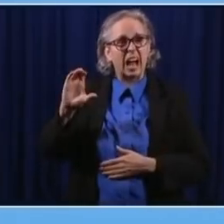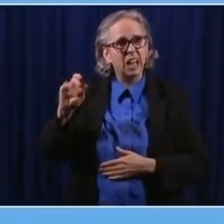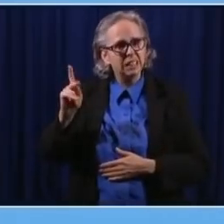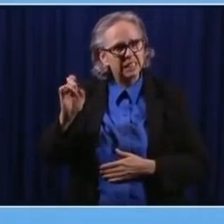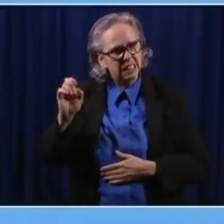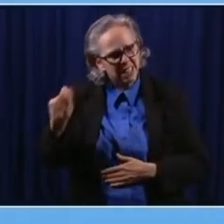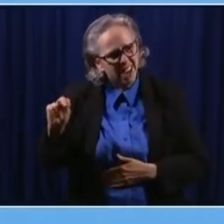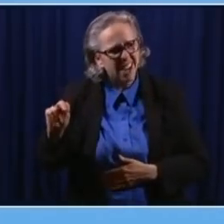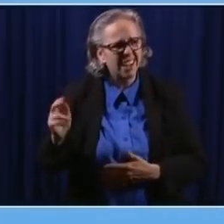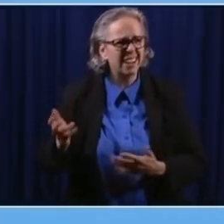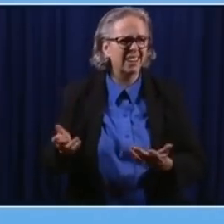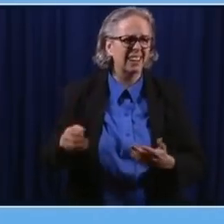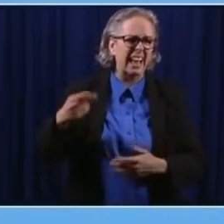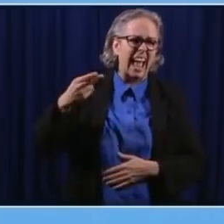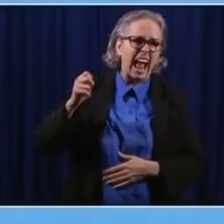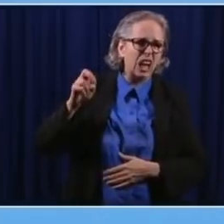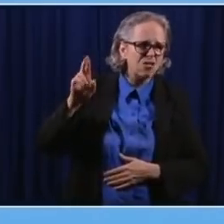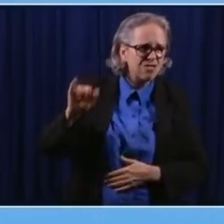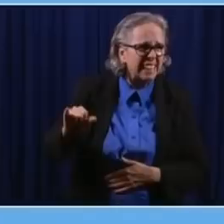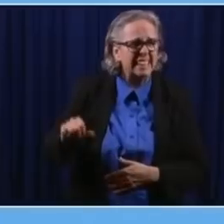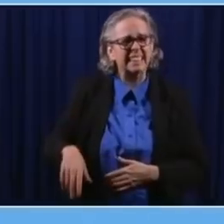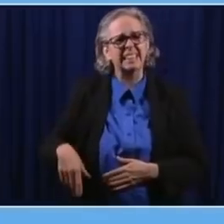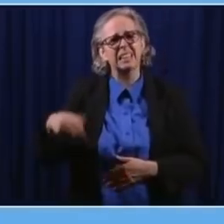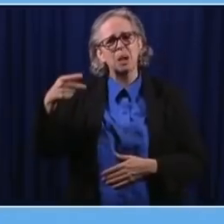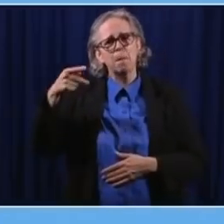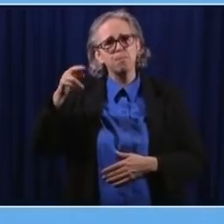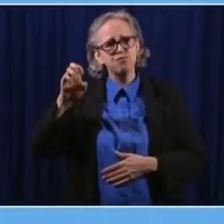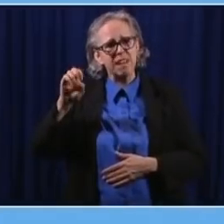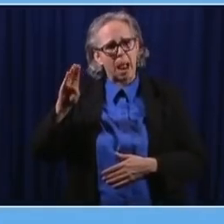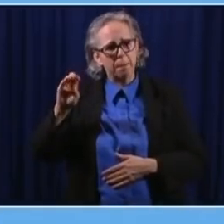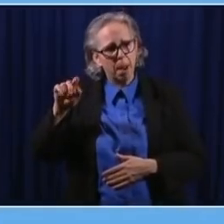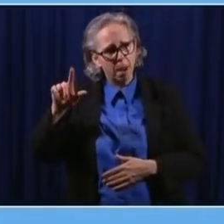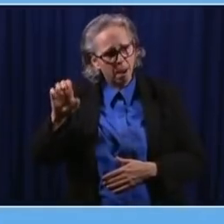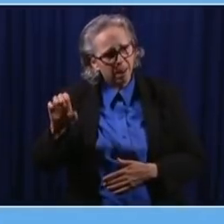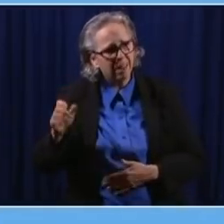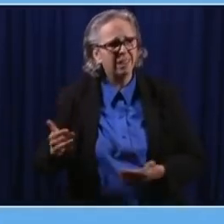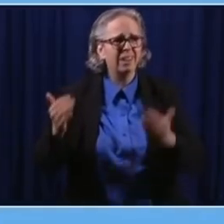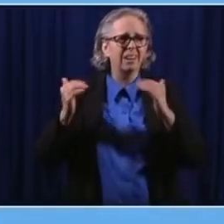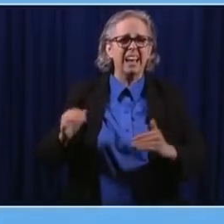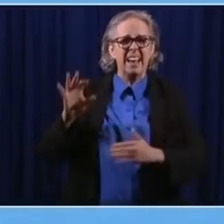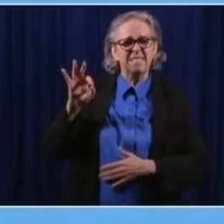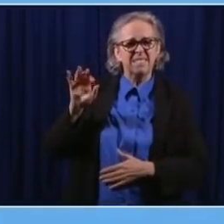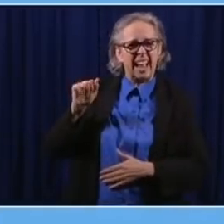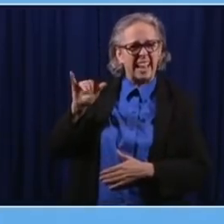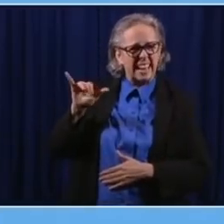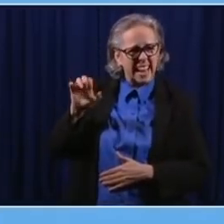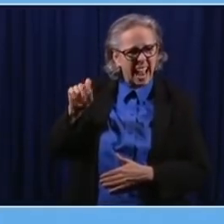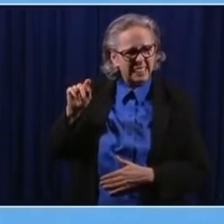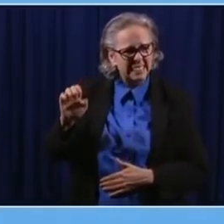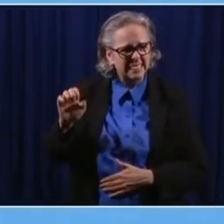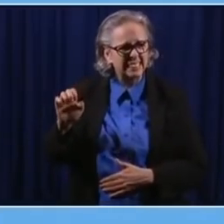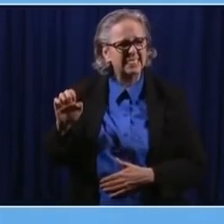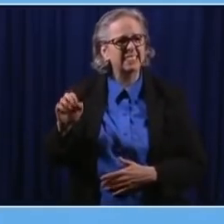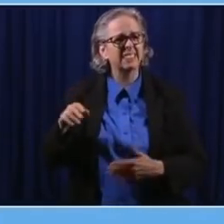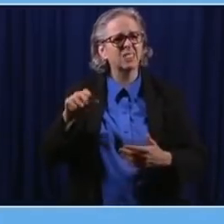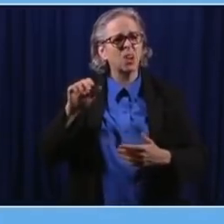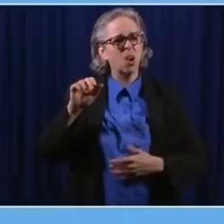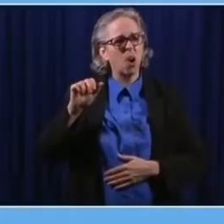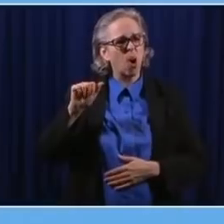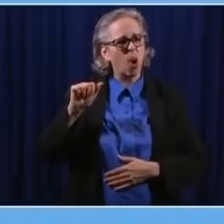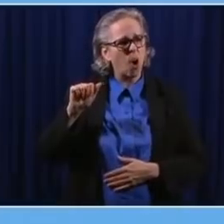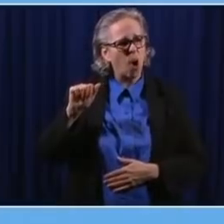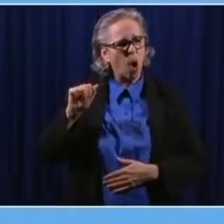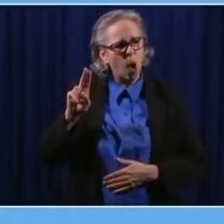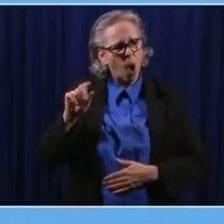Auglaize, Gallia, Ottawa, and Lawrence. So from north to south, The only area that really